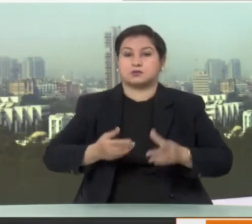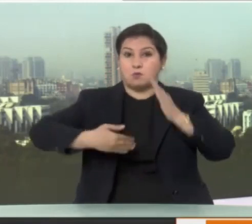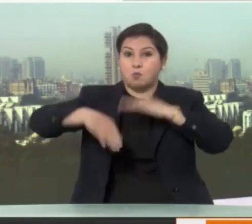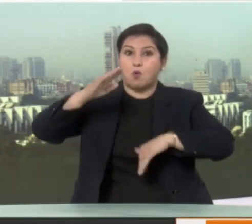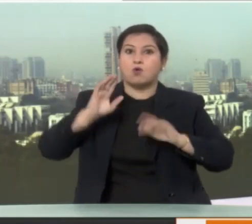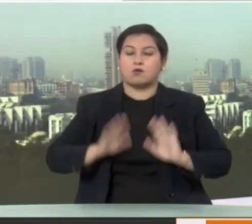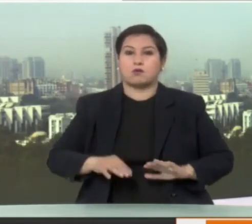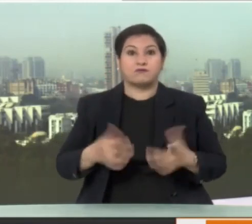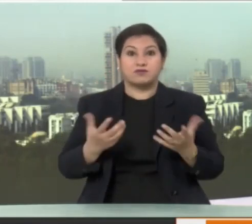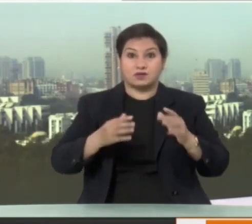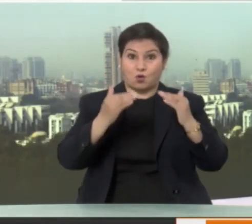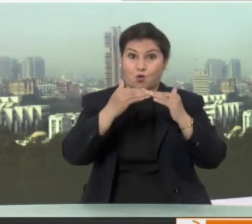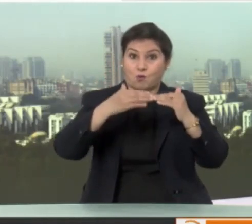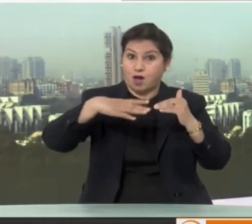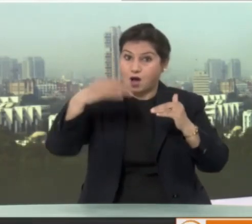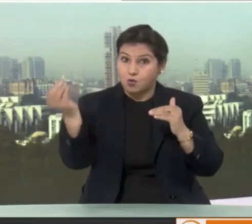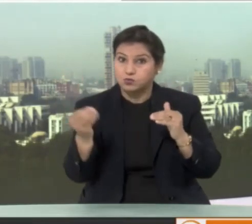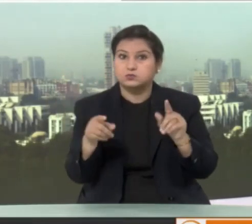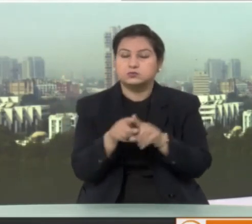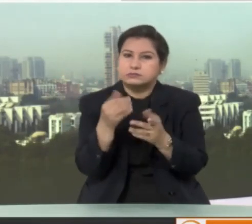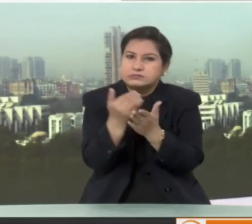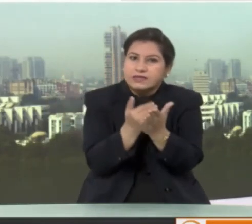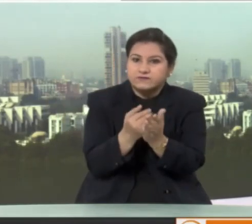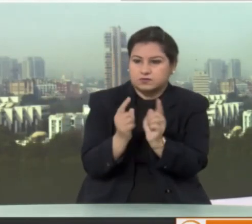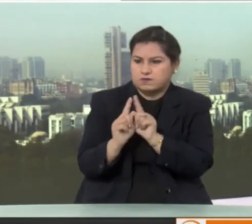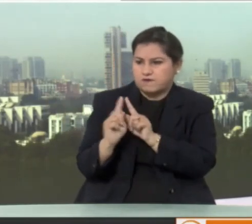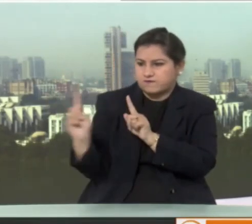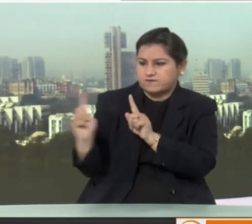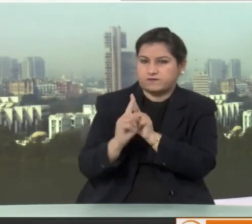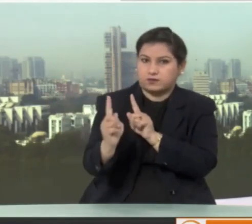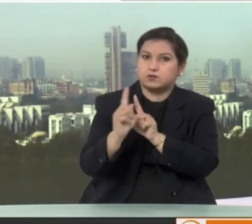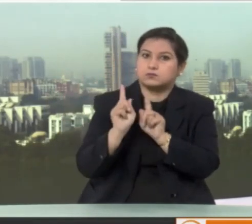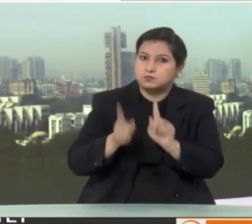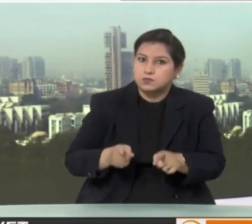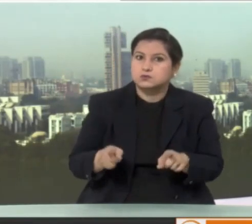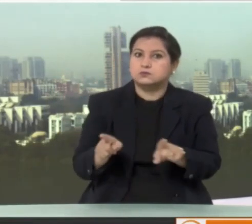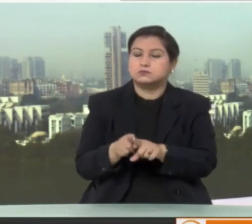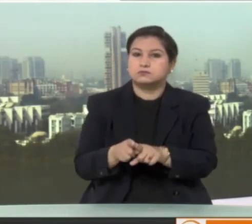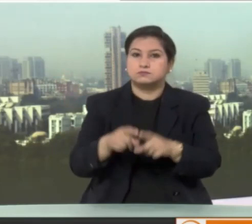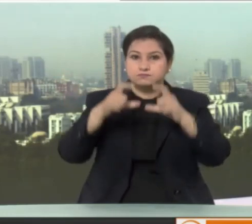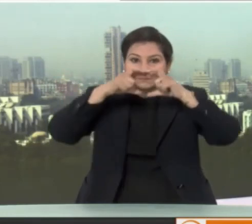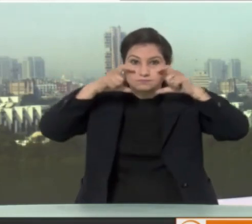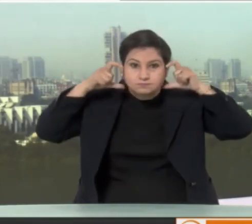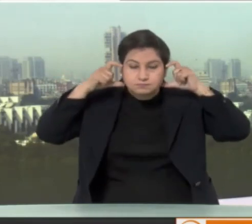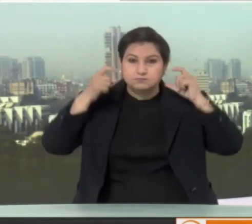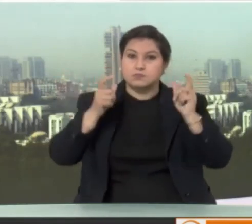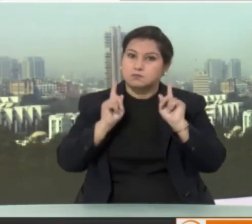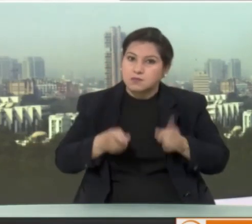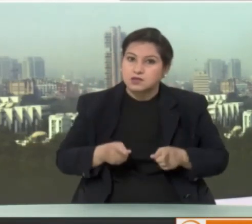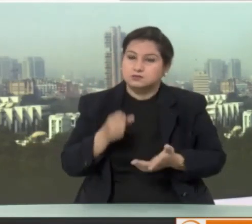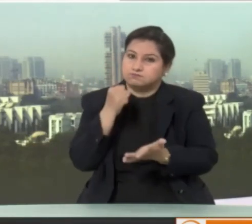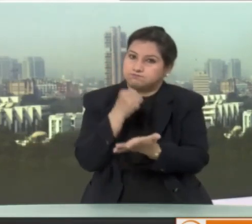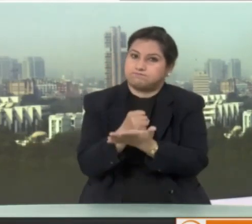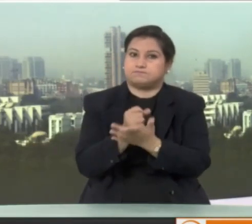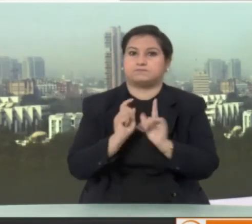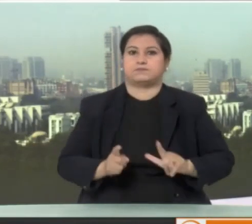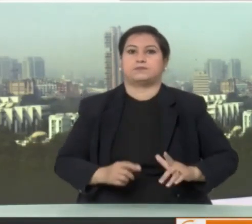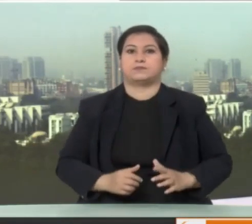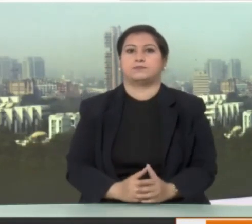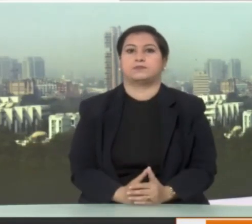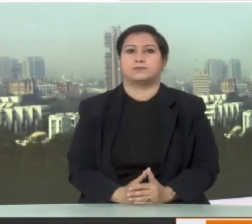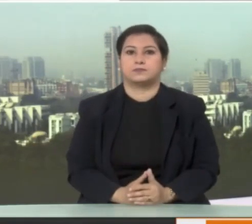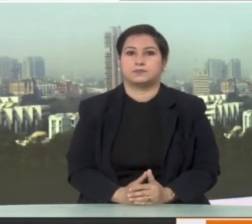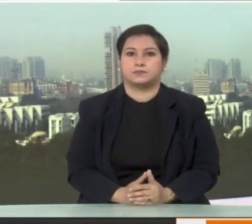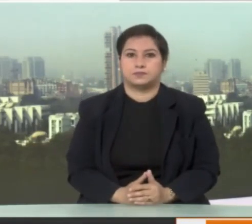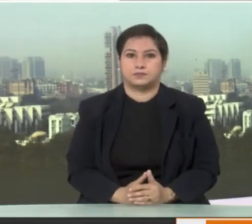are outdoors, we must respect safety distances, and where needed, wearing protective masks remains essential.